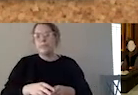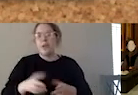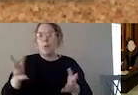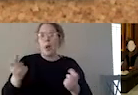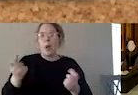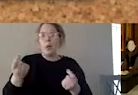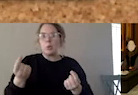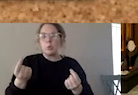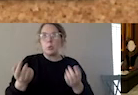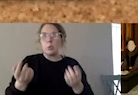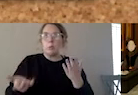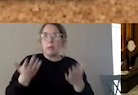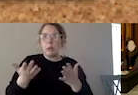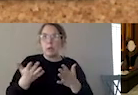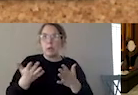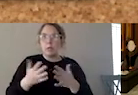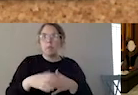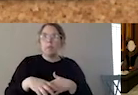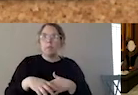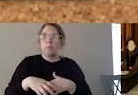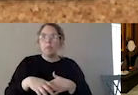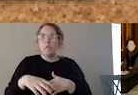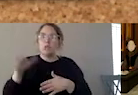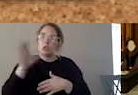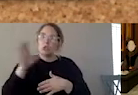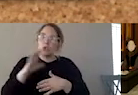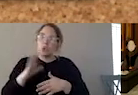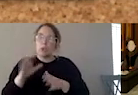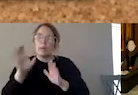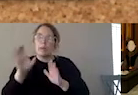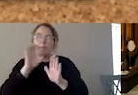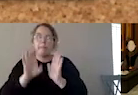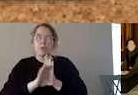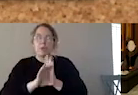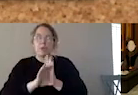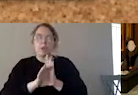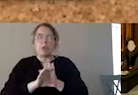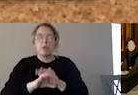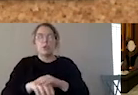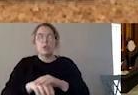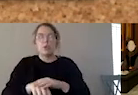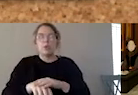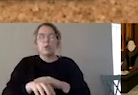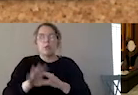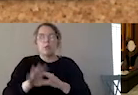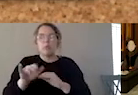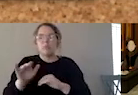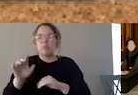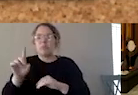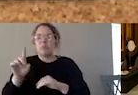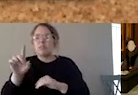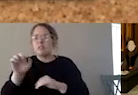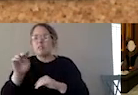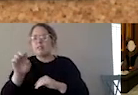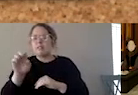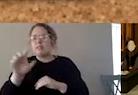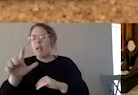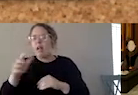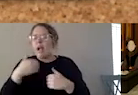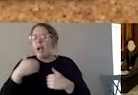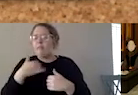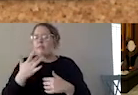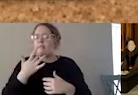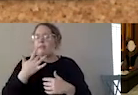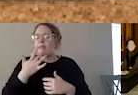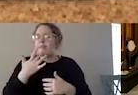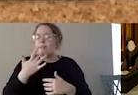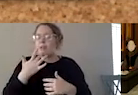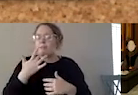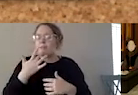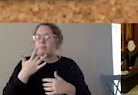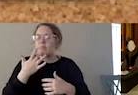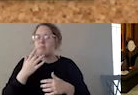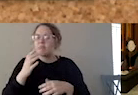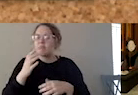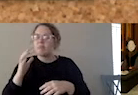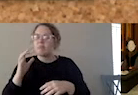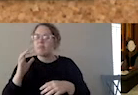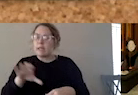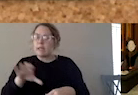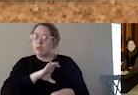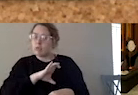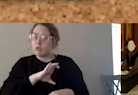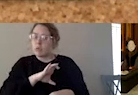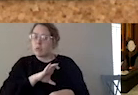look up a picture of Danelle. Do you have a favorite character in fiction? I created my